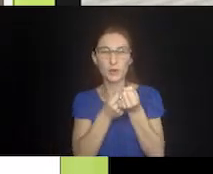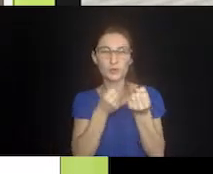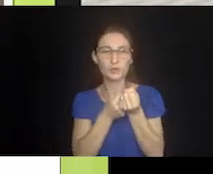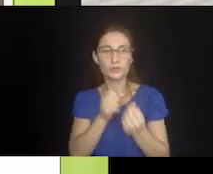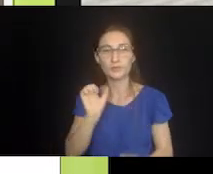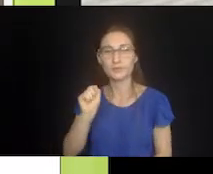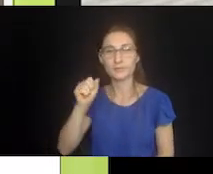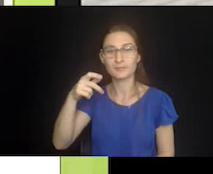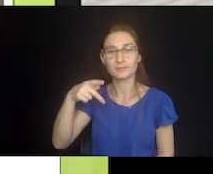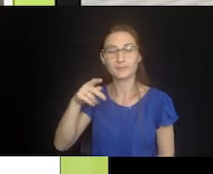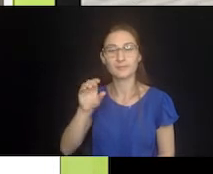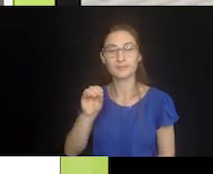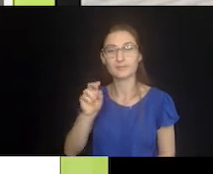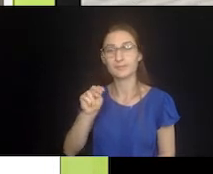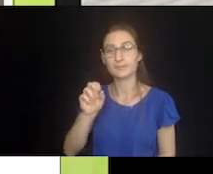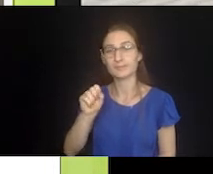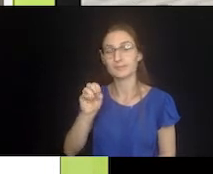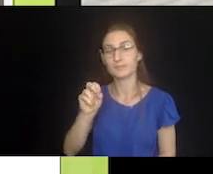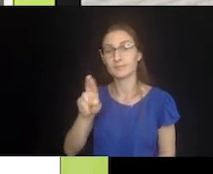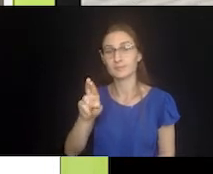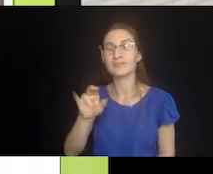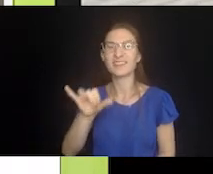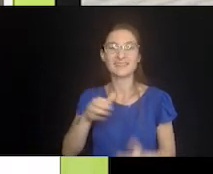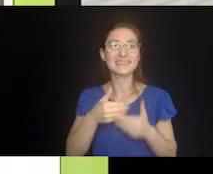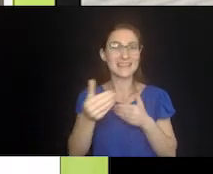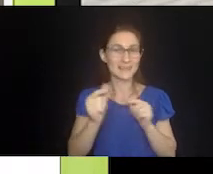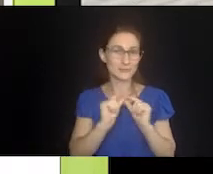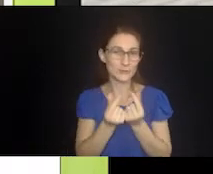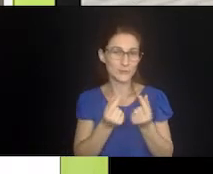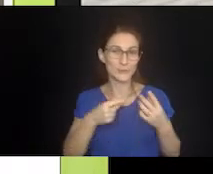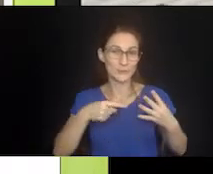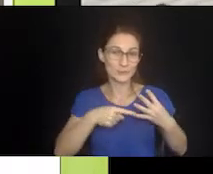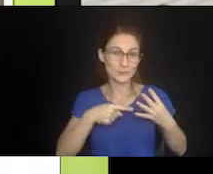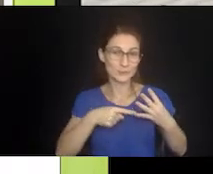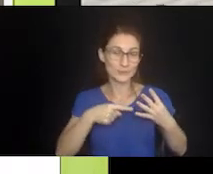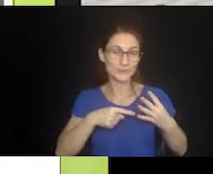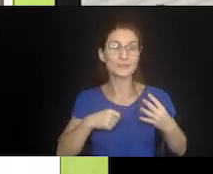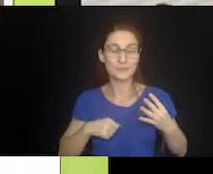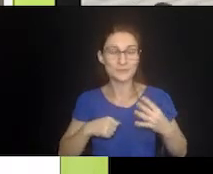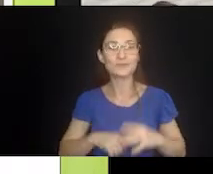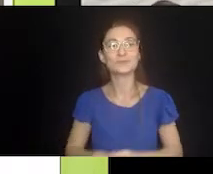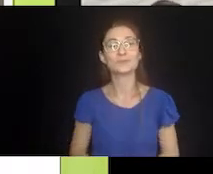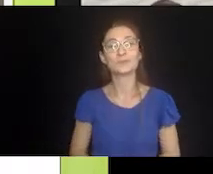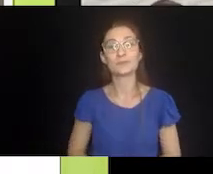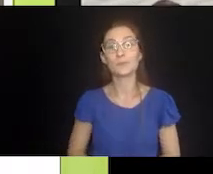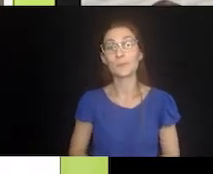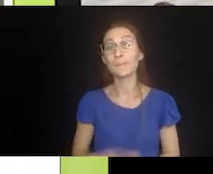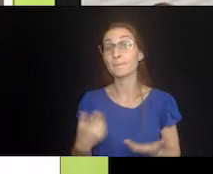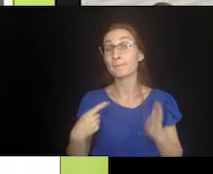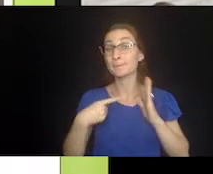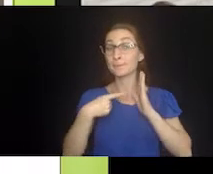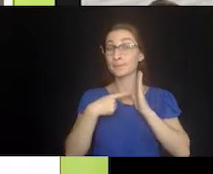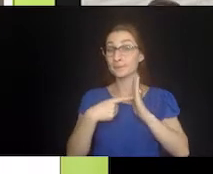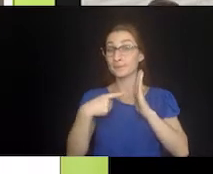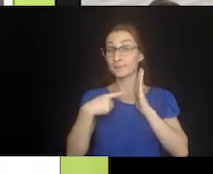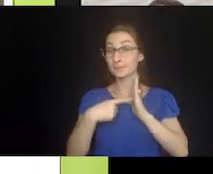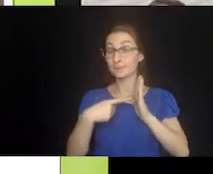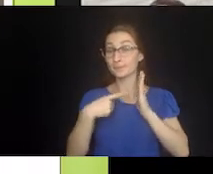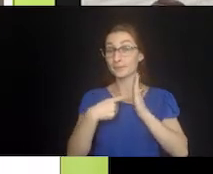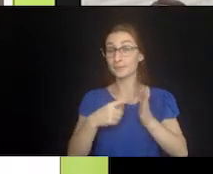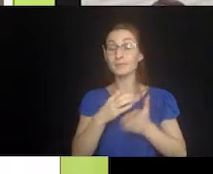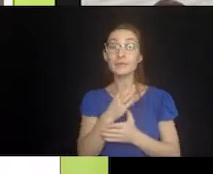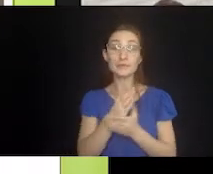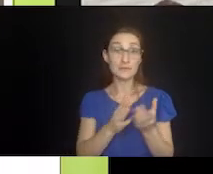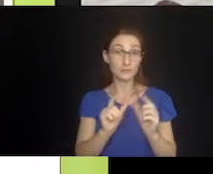service would be a sponsor. So the next group of people that we're going to talk about are sponsors. Just